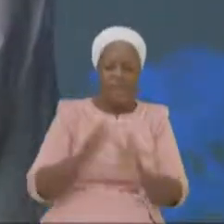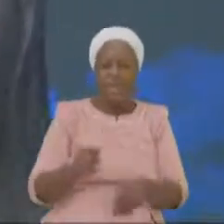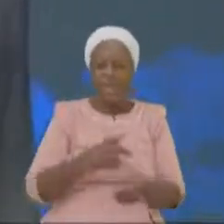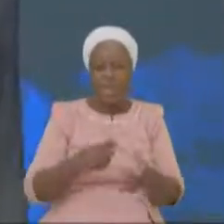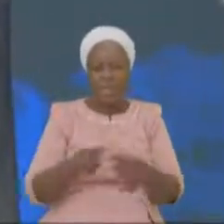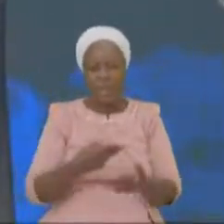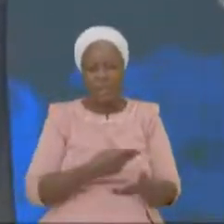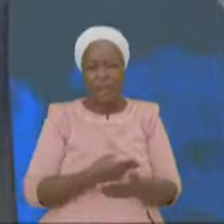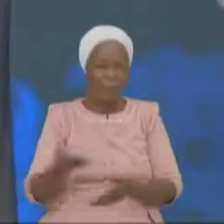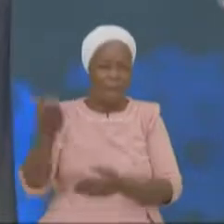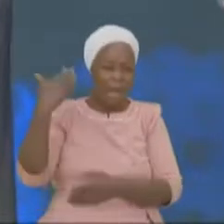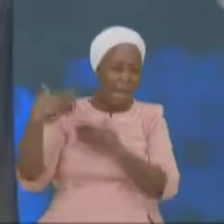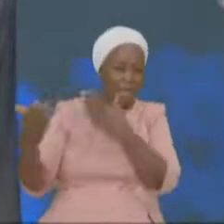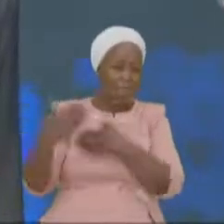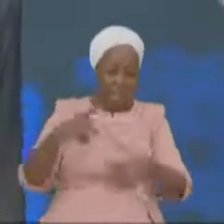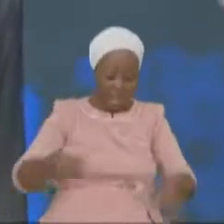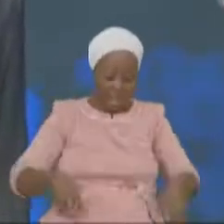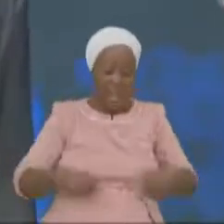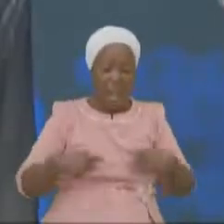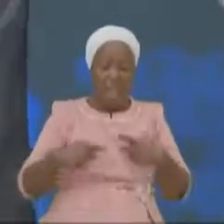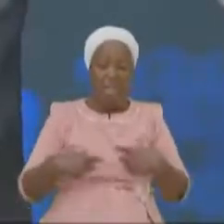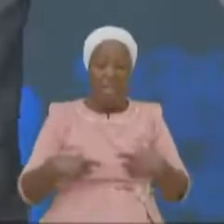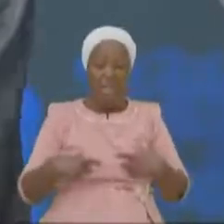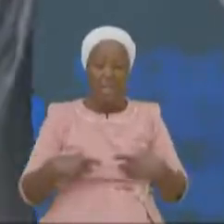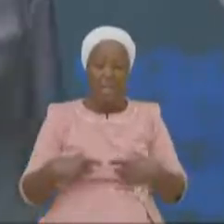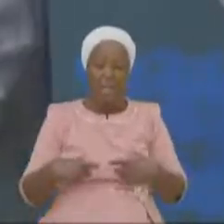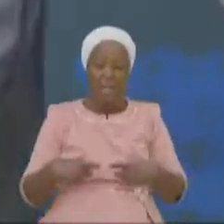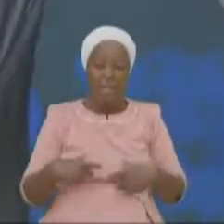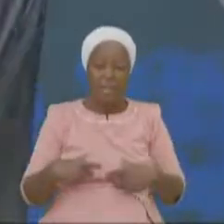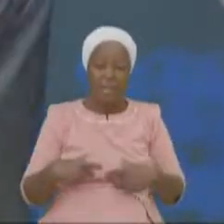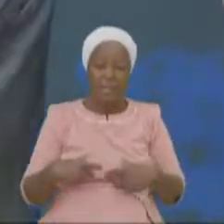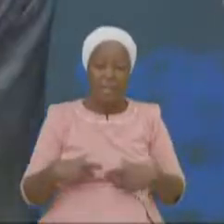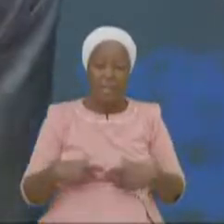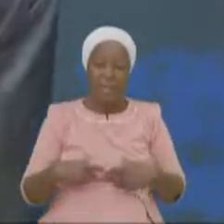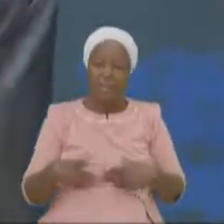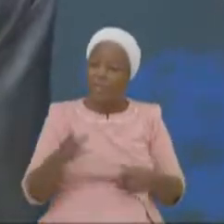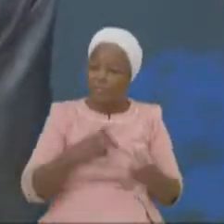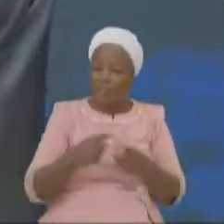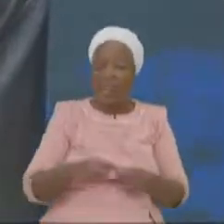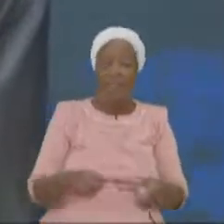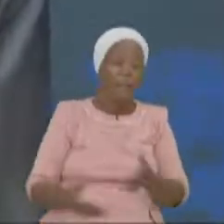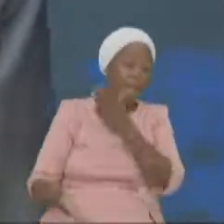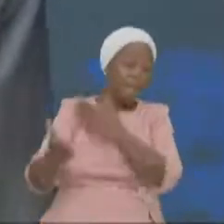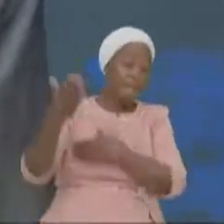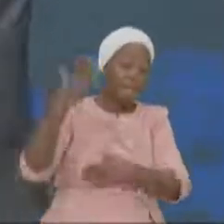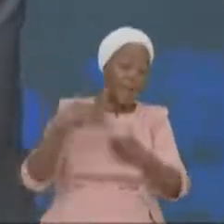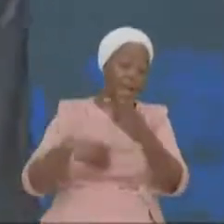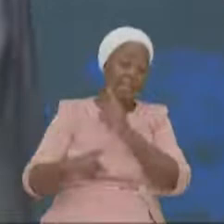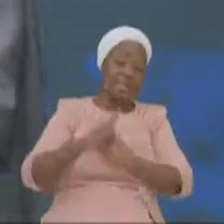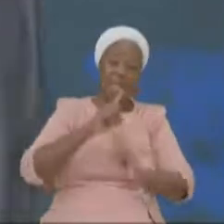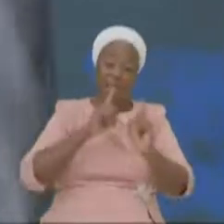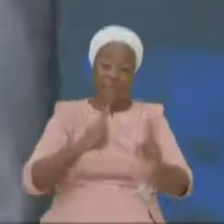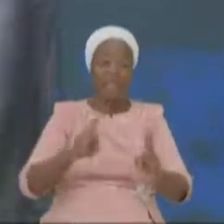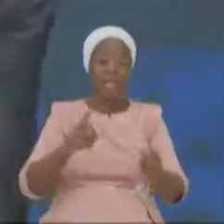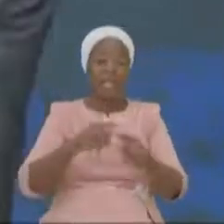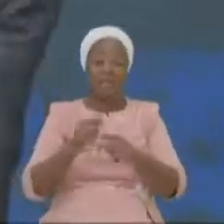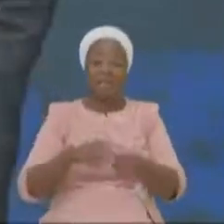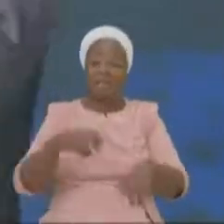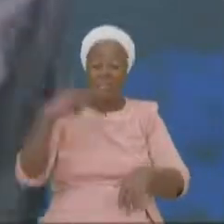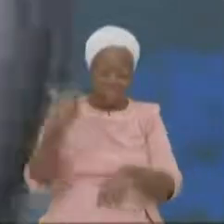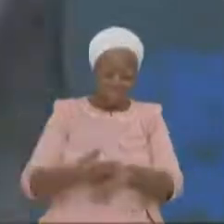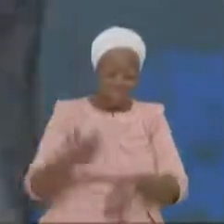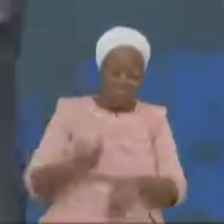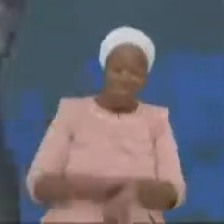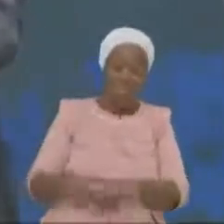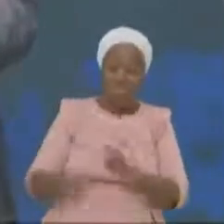your past lifestyle and your past responses and addictions, when you are